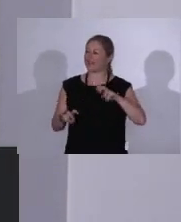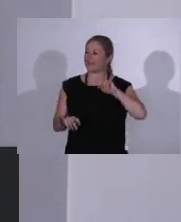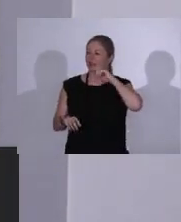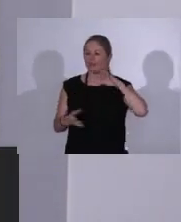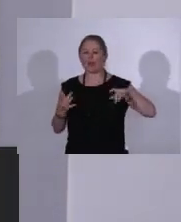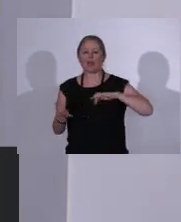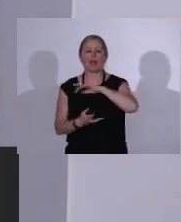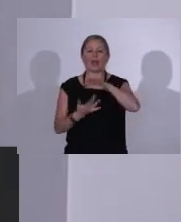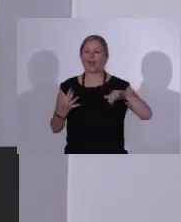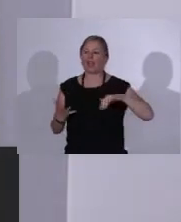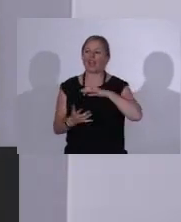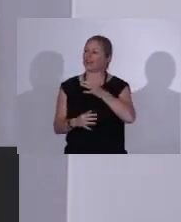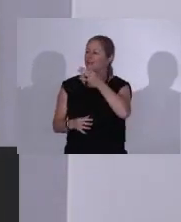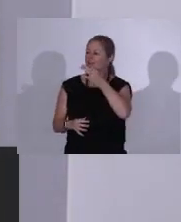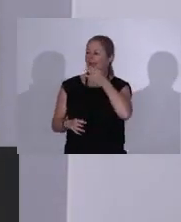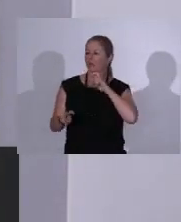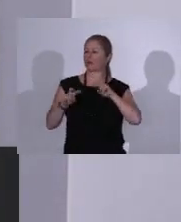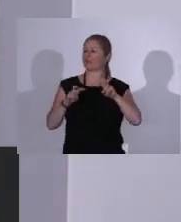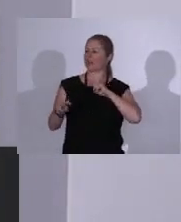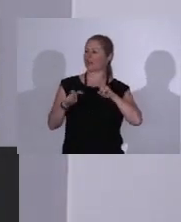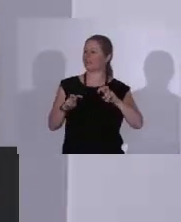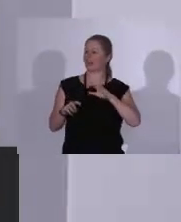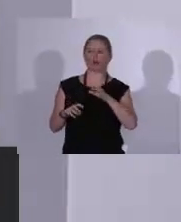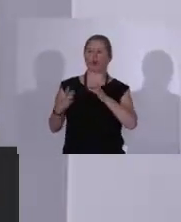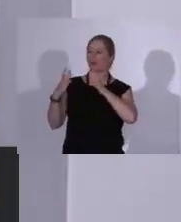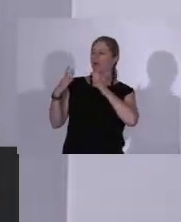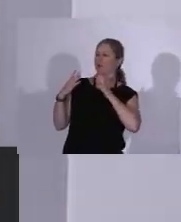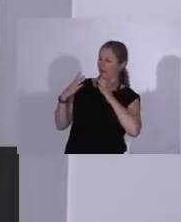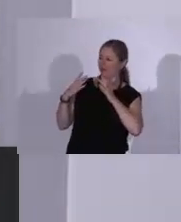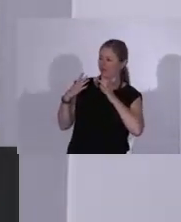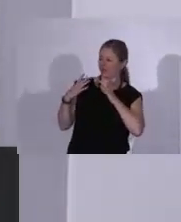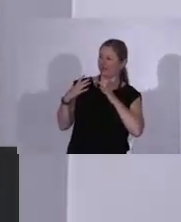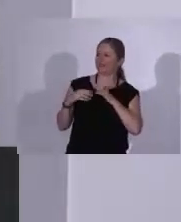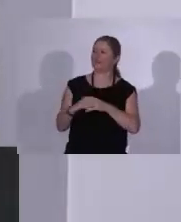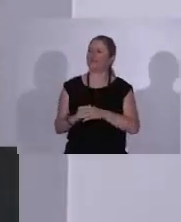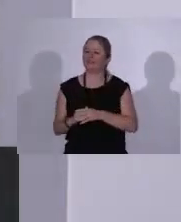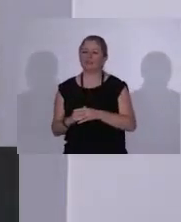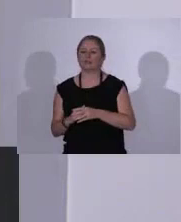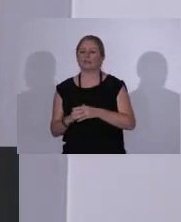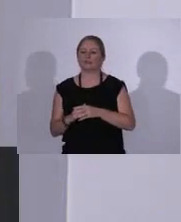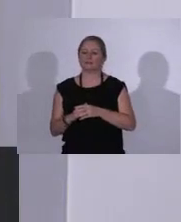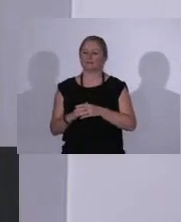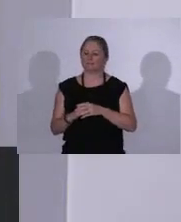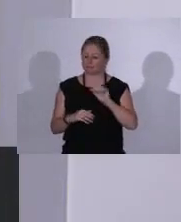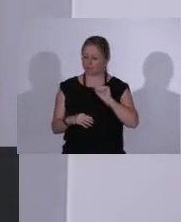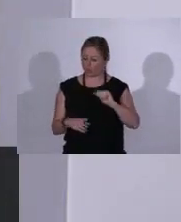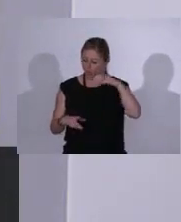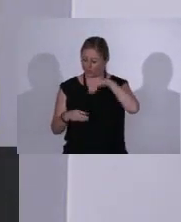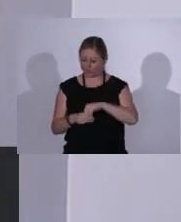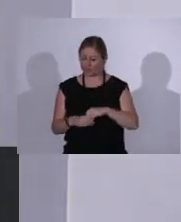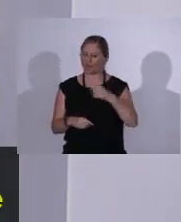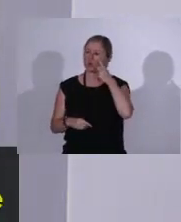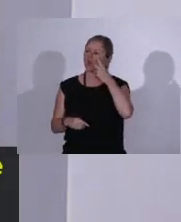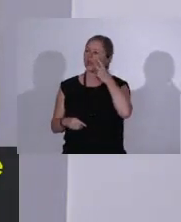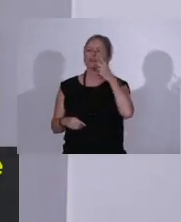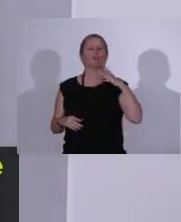just a lighthearted activity. And don't neglect the online participants because they've got some valuable wisdom too. Check in with the live